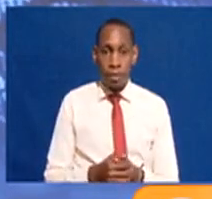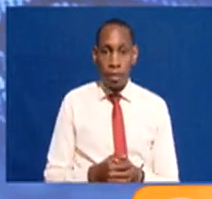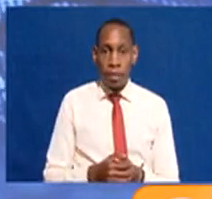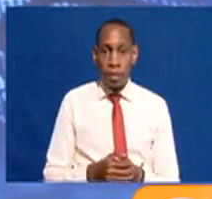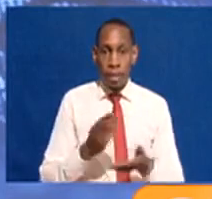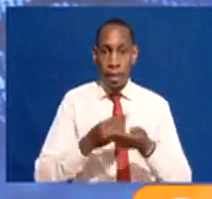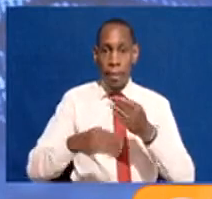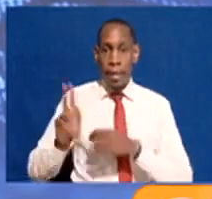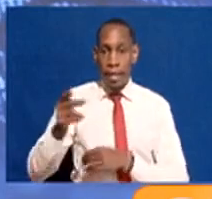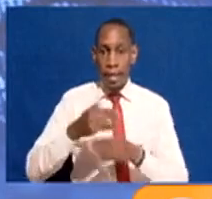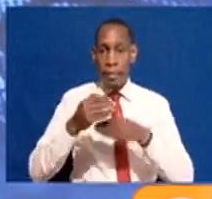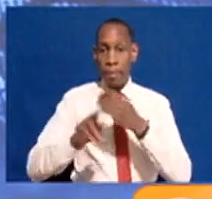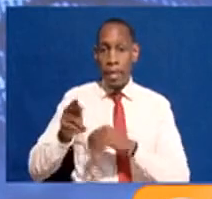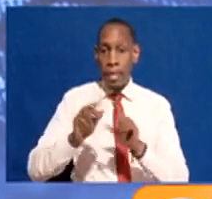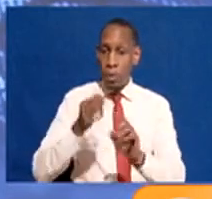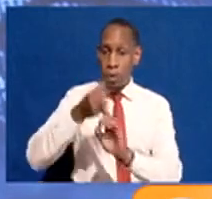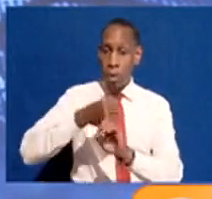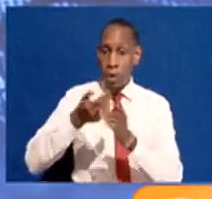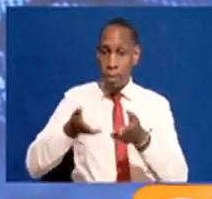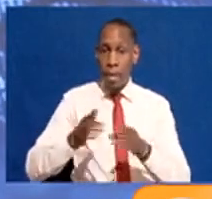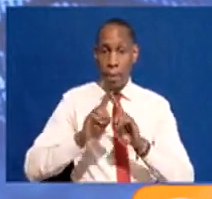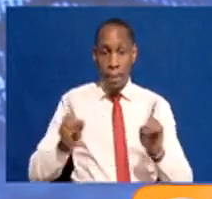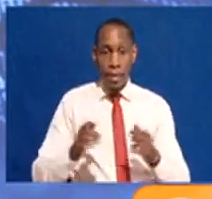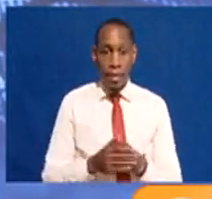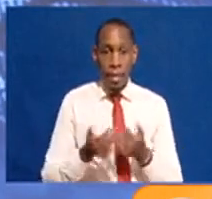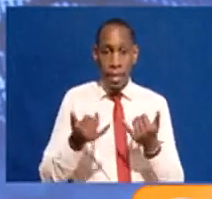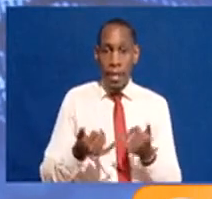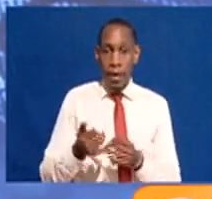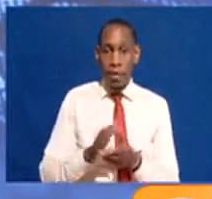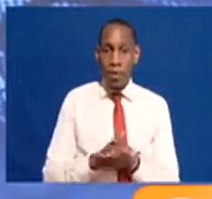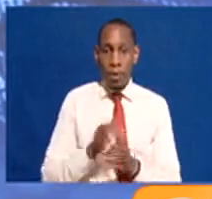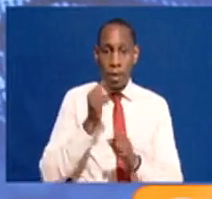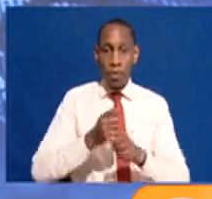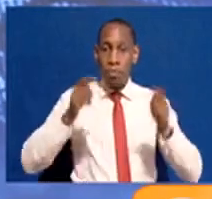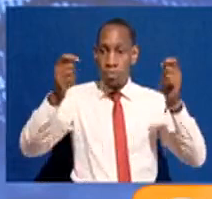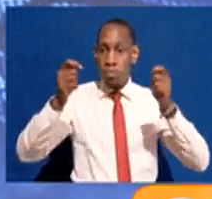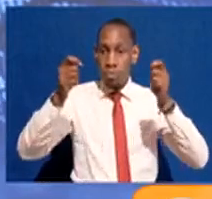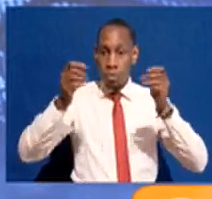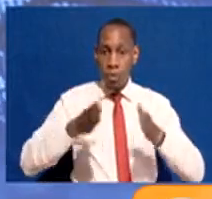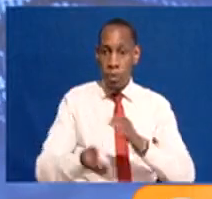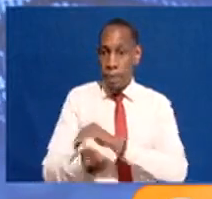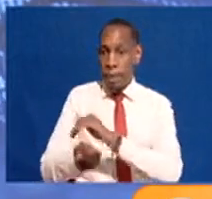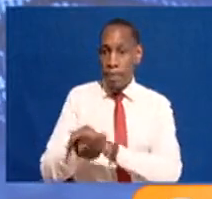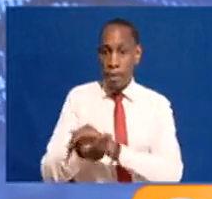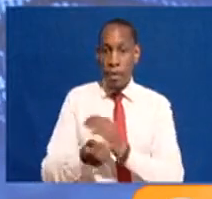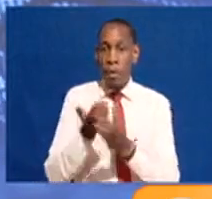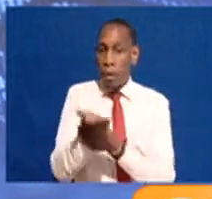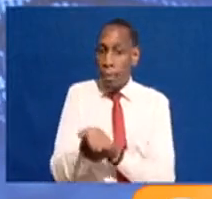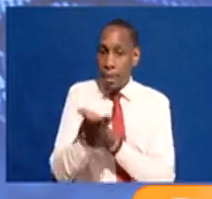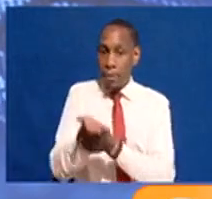Buy Kenya, build Kenya, we say. Instead, they have to run street protests, bribe,